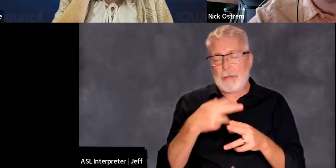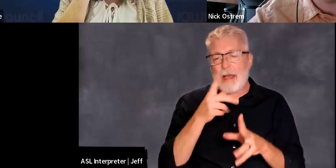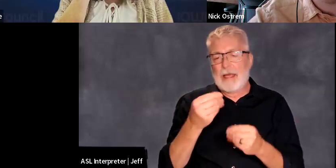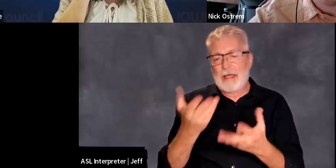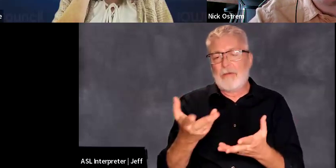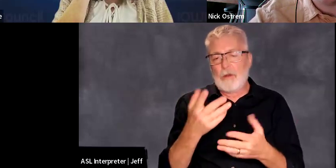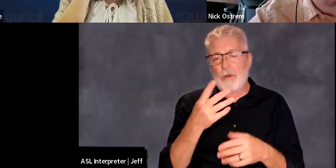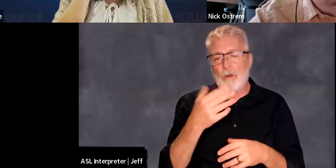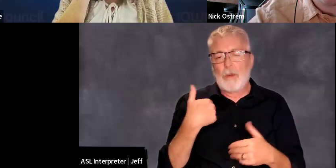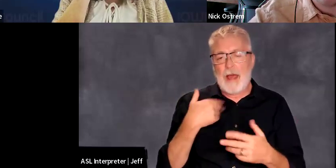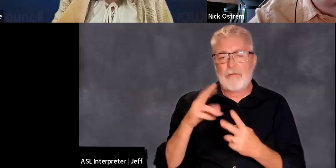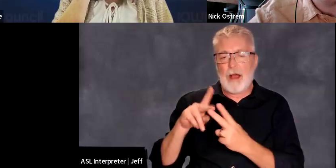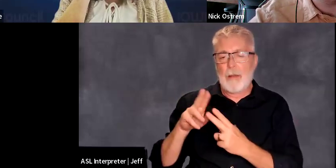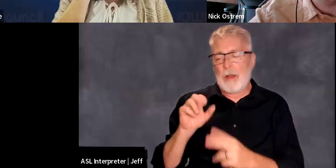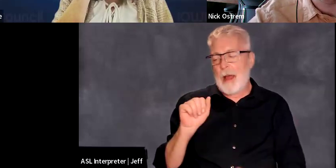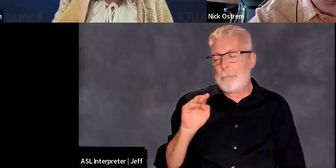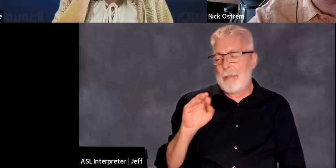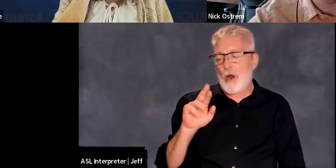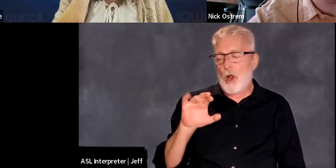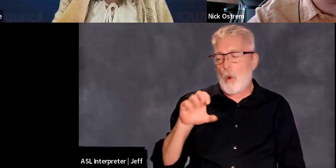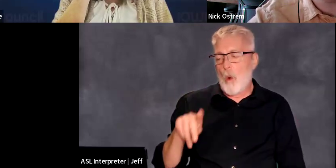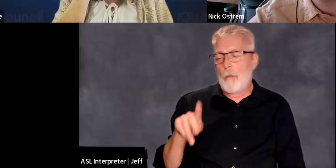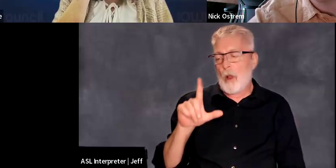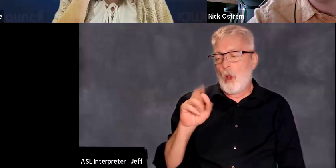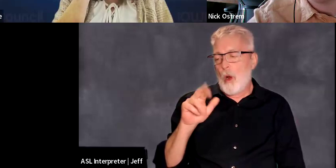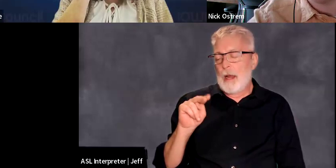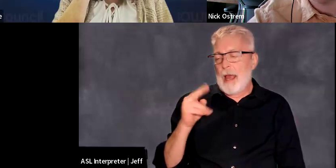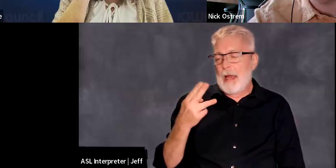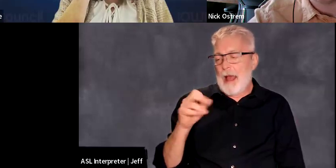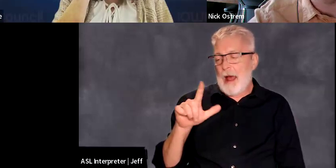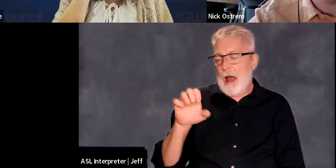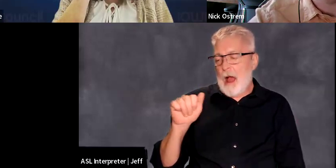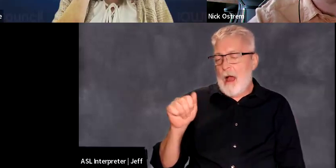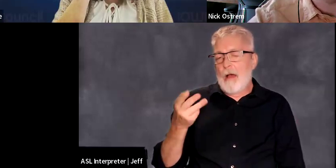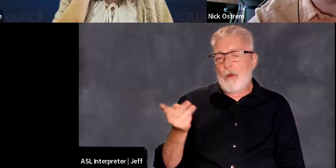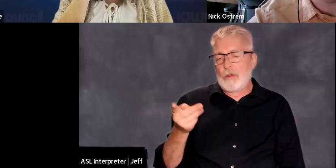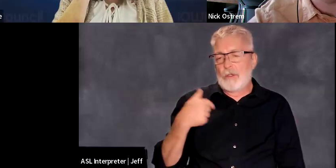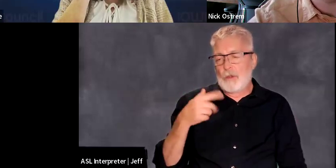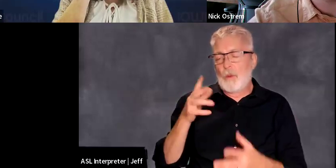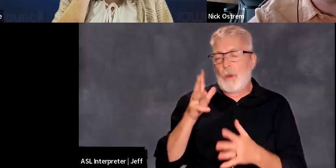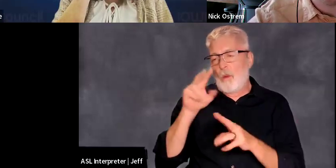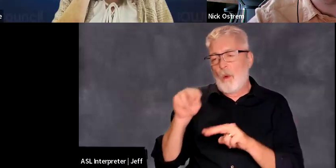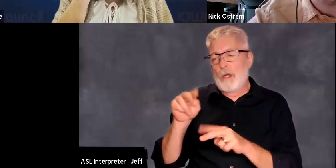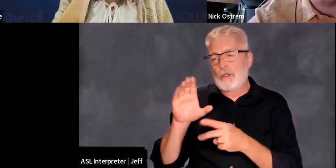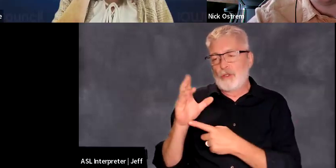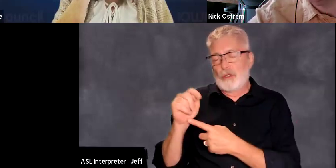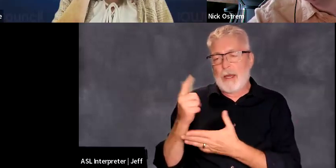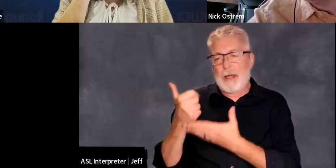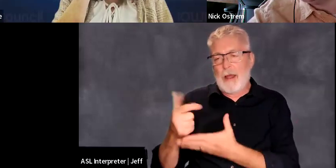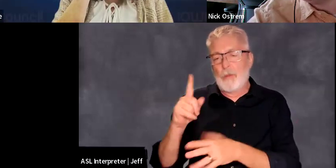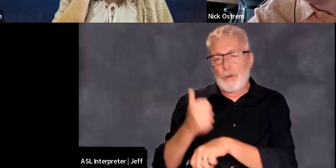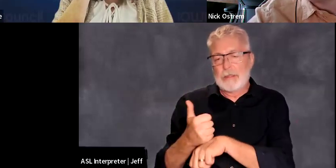I can have we have a couple of our AmeriCorps members, Lauren and Hala, in the chat who can help you get started and set